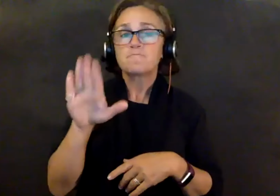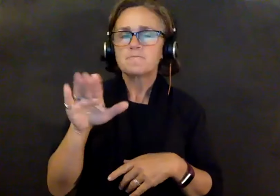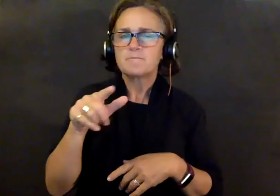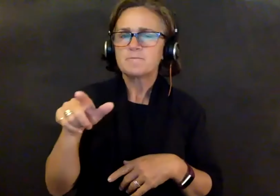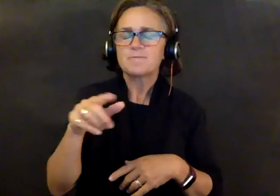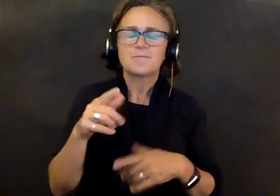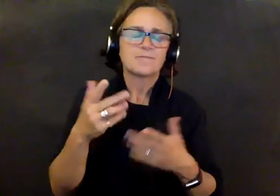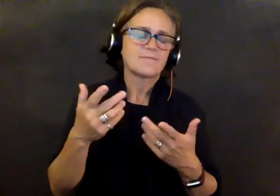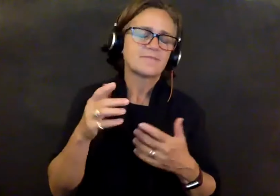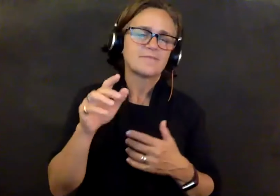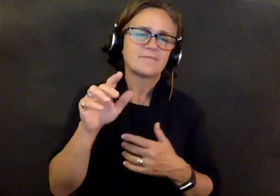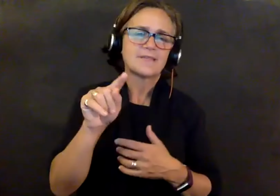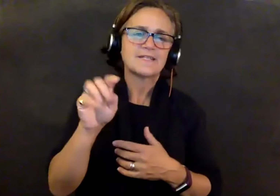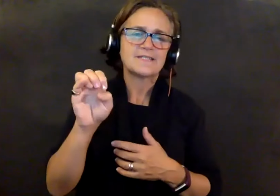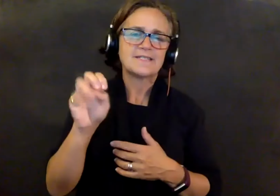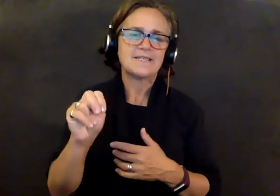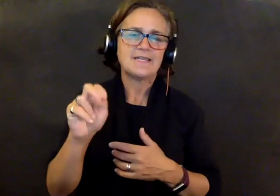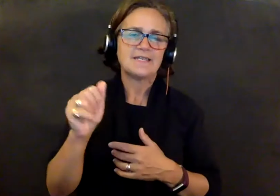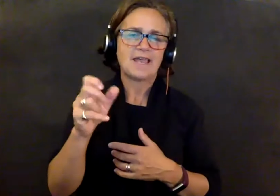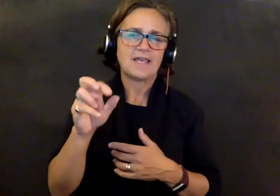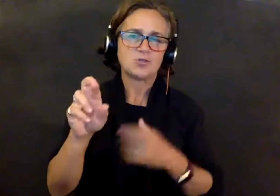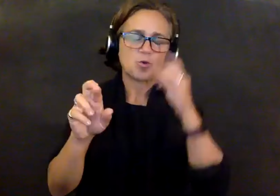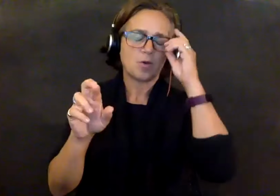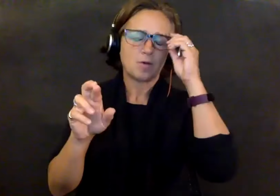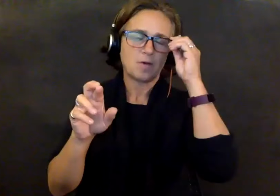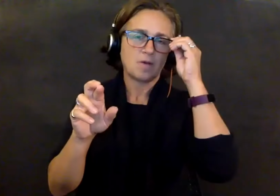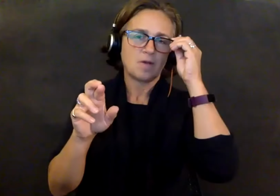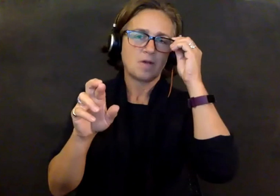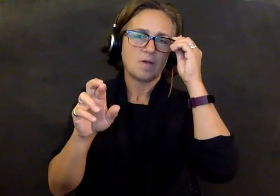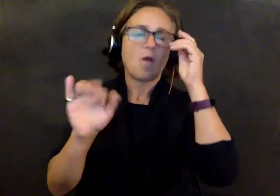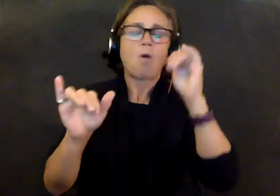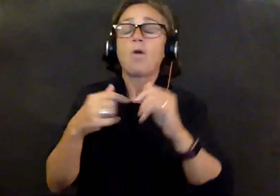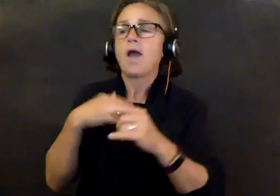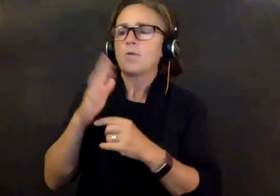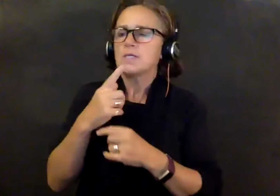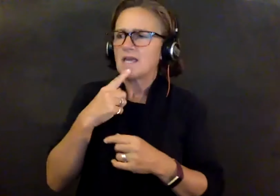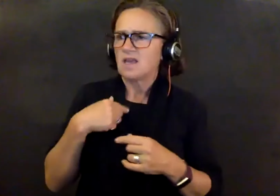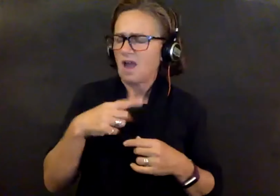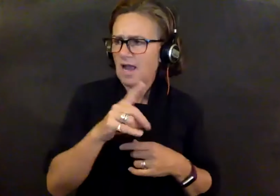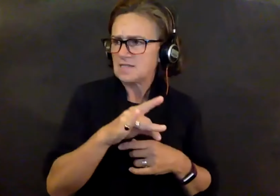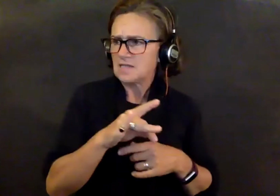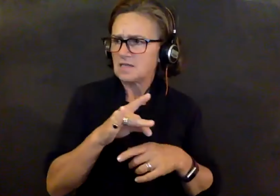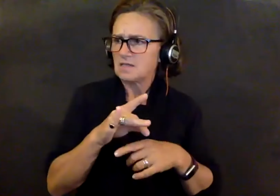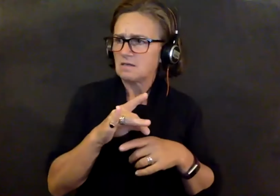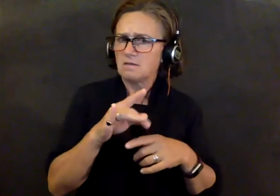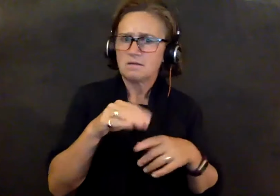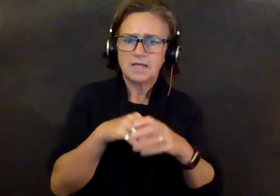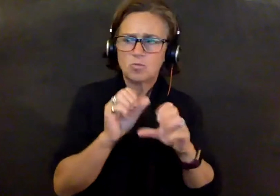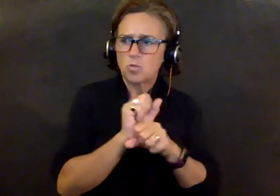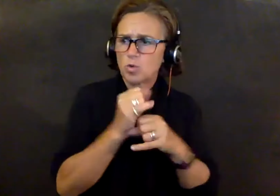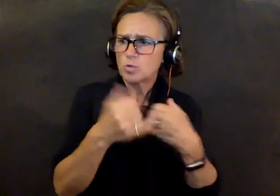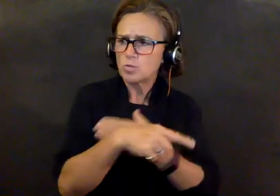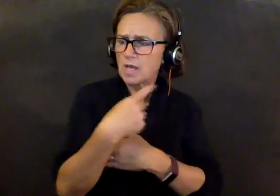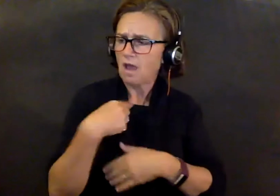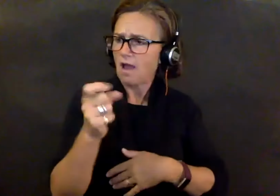this question and this was their response. How do you feel about that? So I would say, ask the question. I